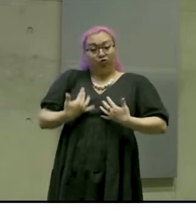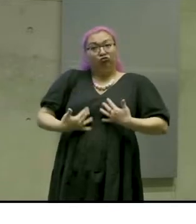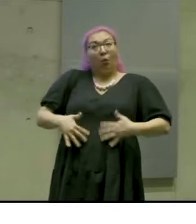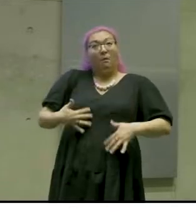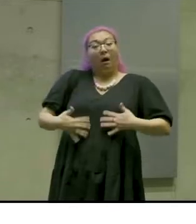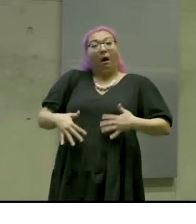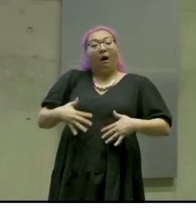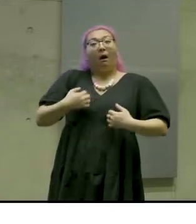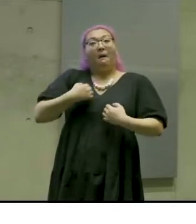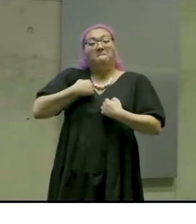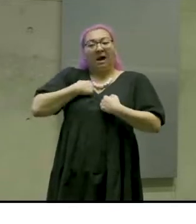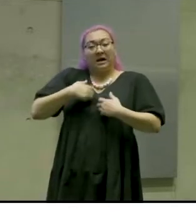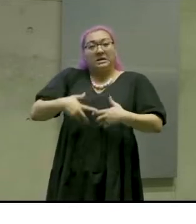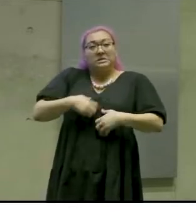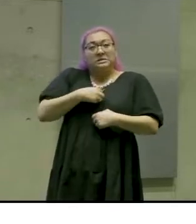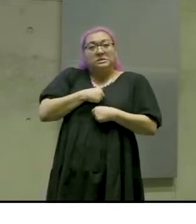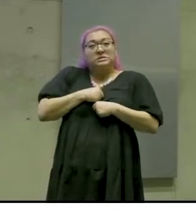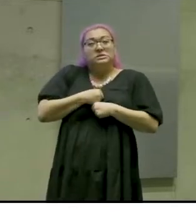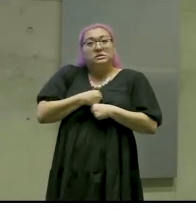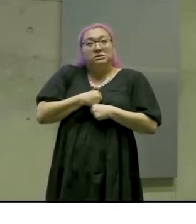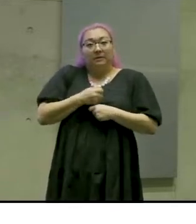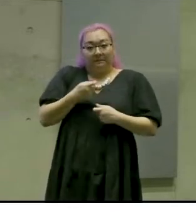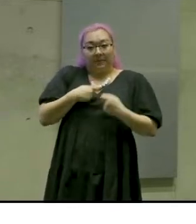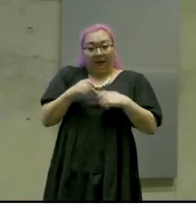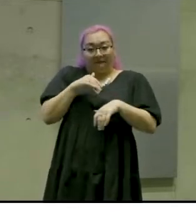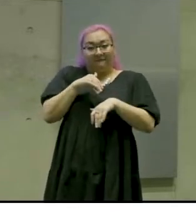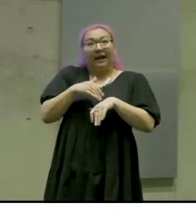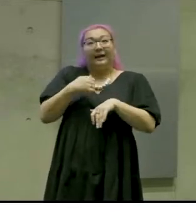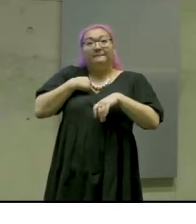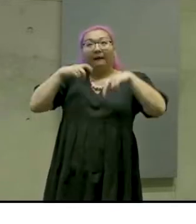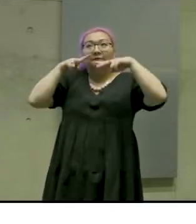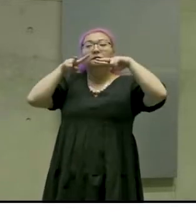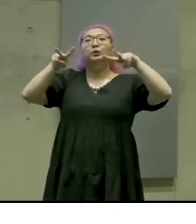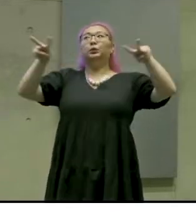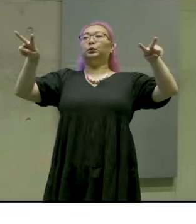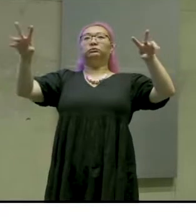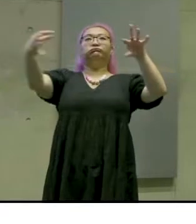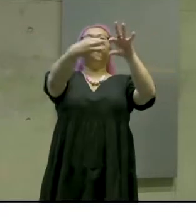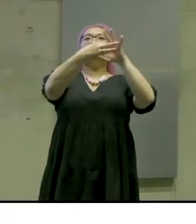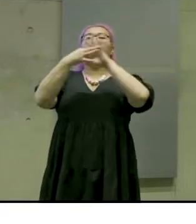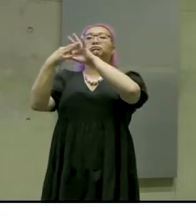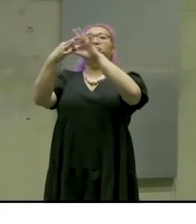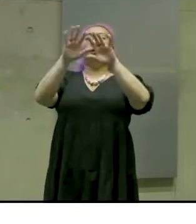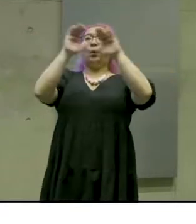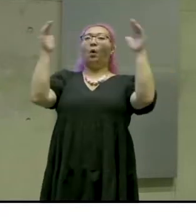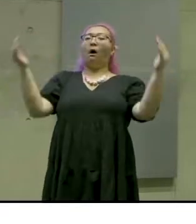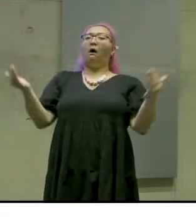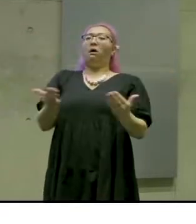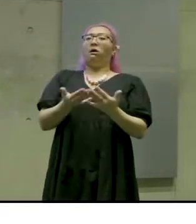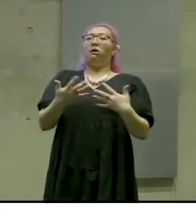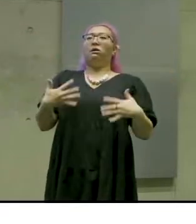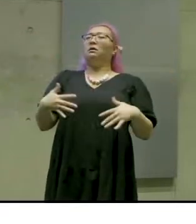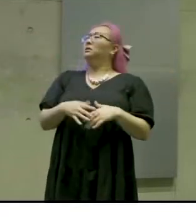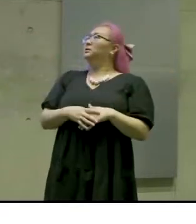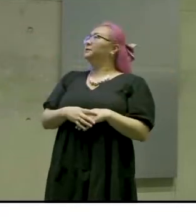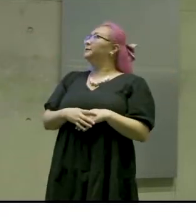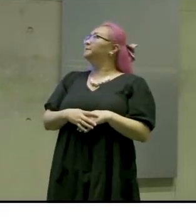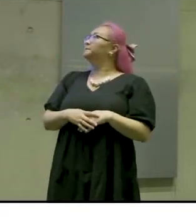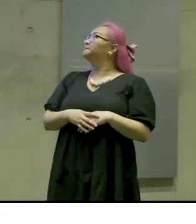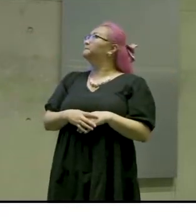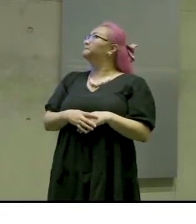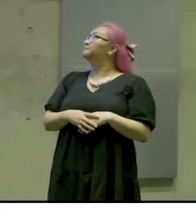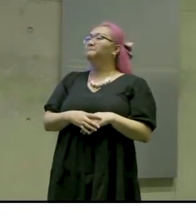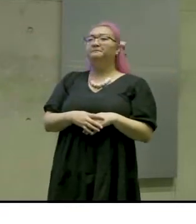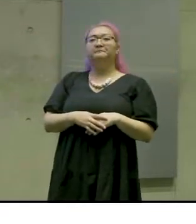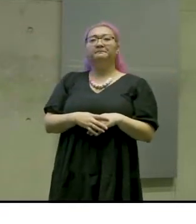I dive in my own insecurities, traumas, and thoughts and emotions, the more peaceful I become. And it's a never-ending process of trying to understand